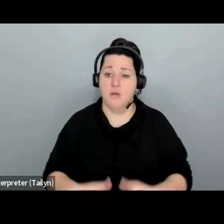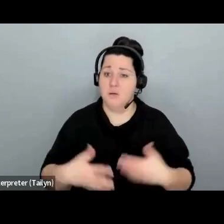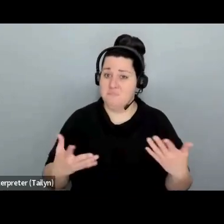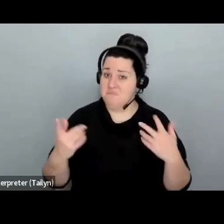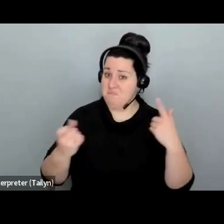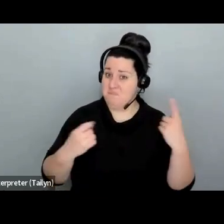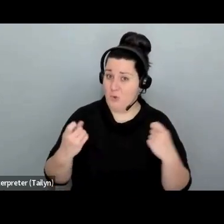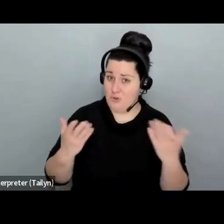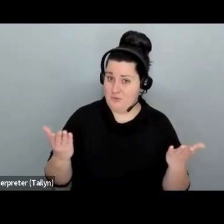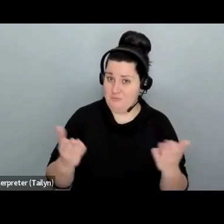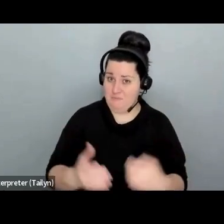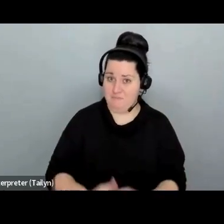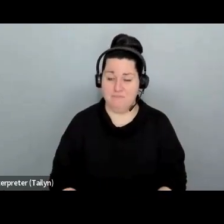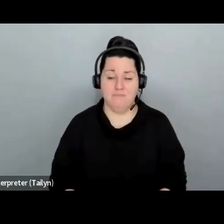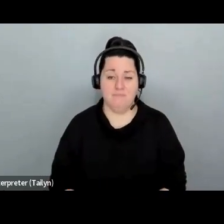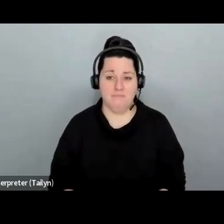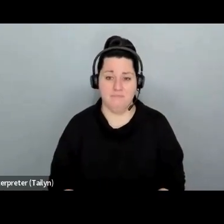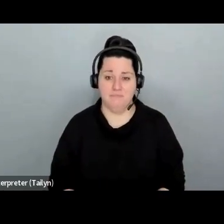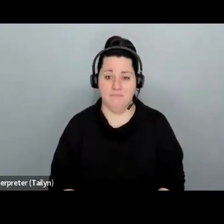Questions?